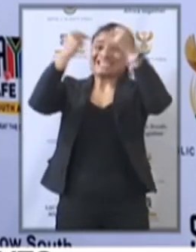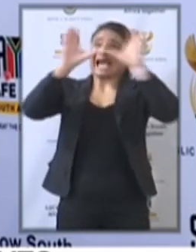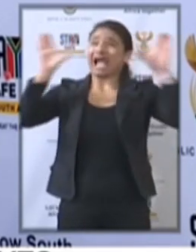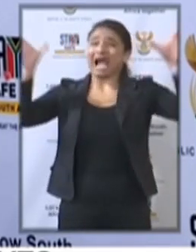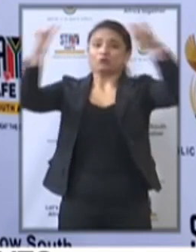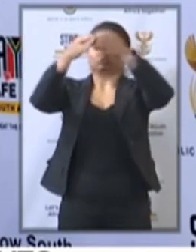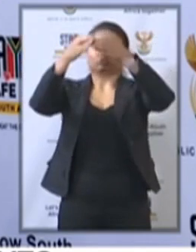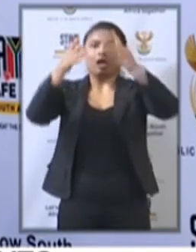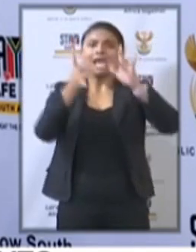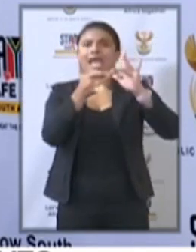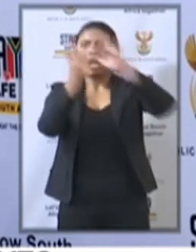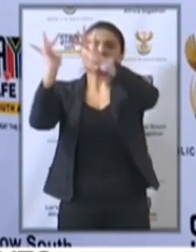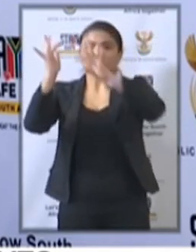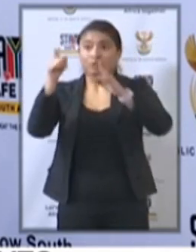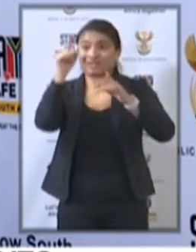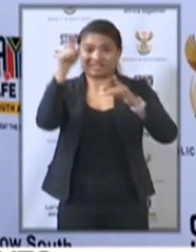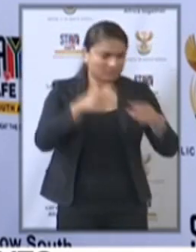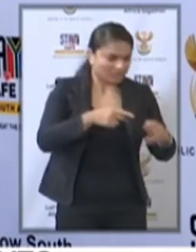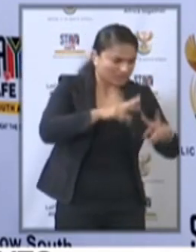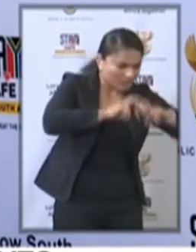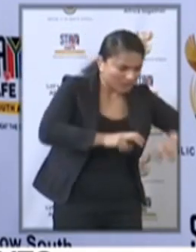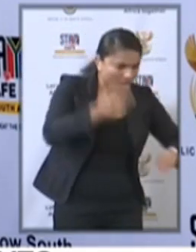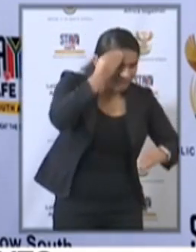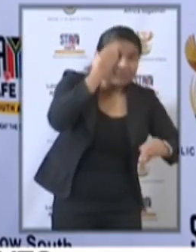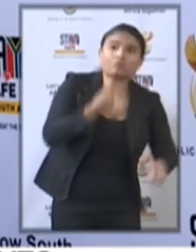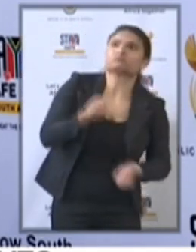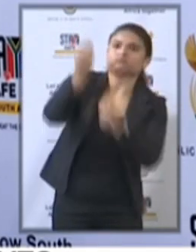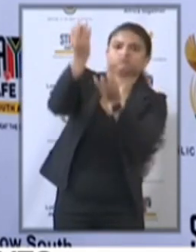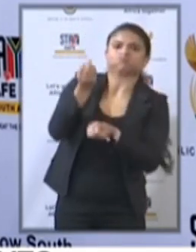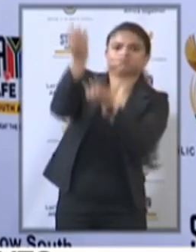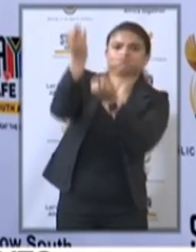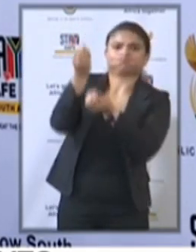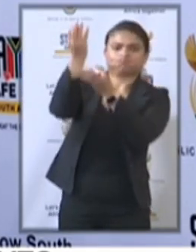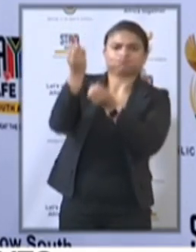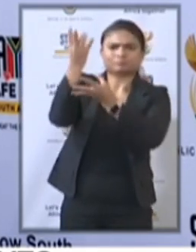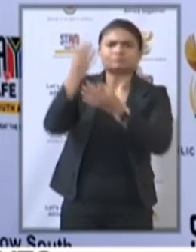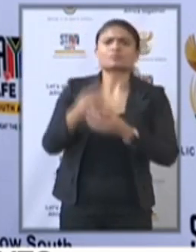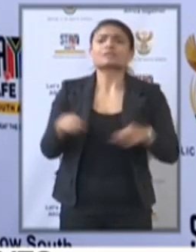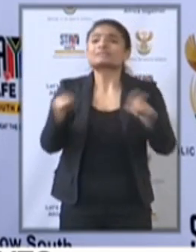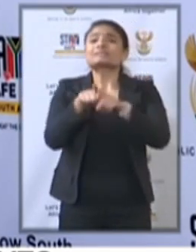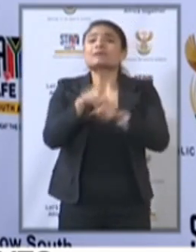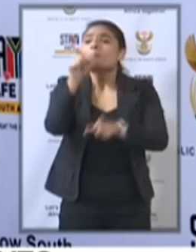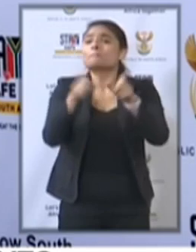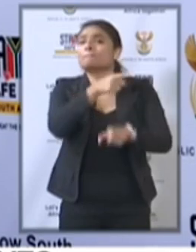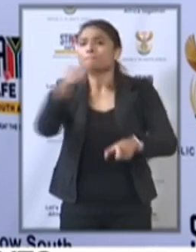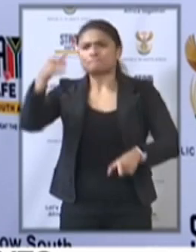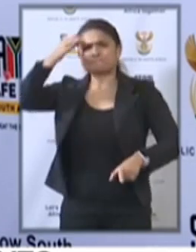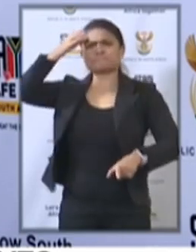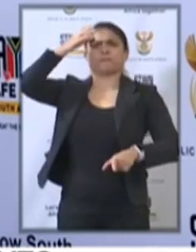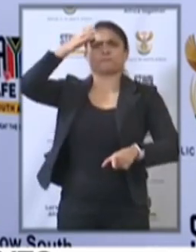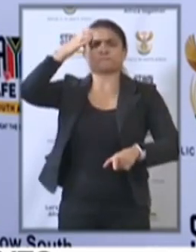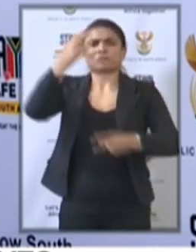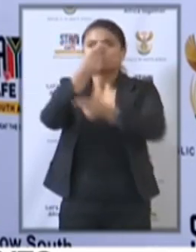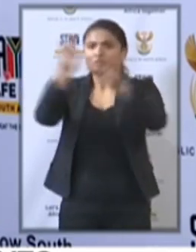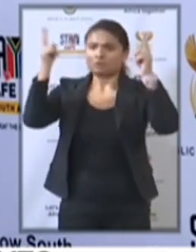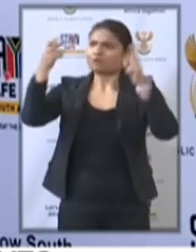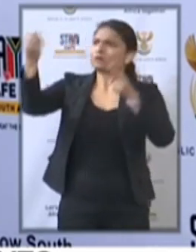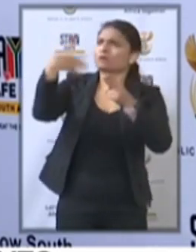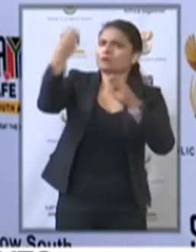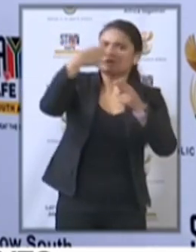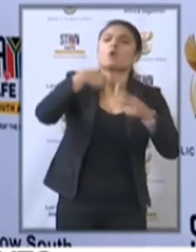to COVID-19 and other epidemics, this research network